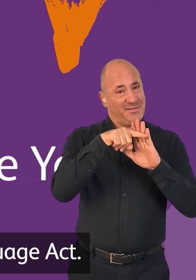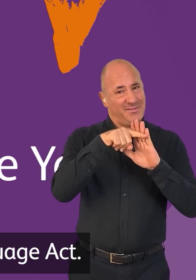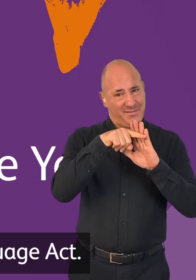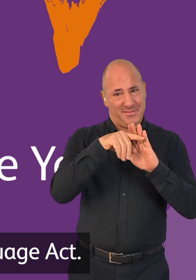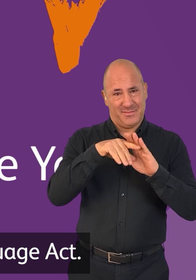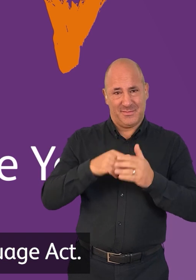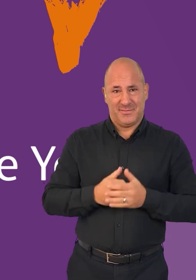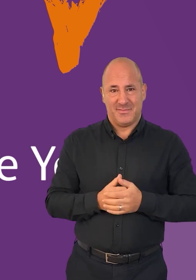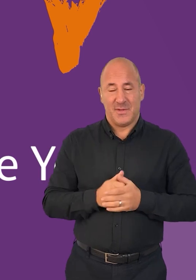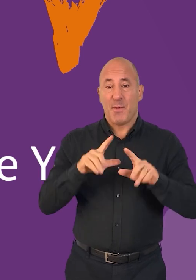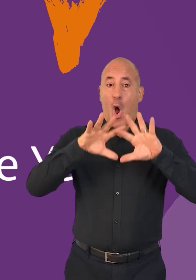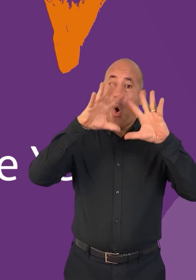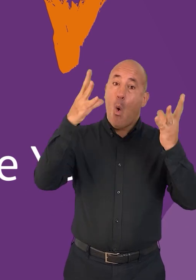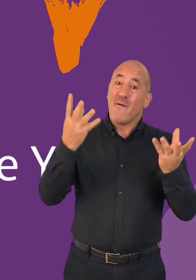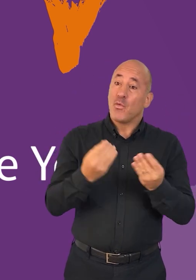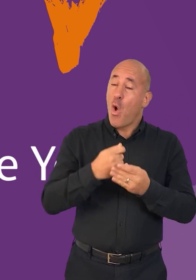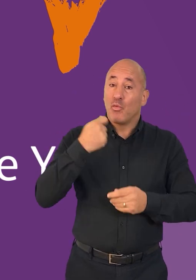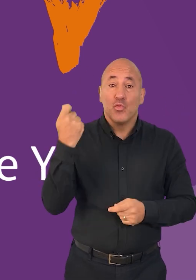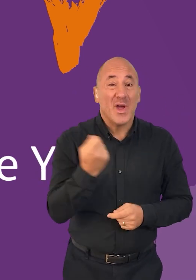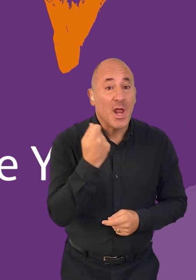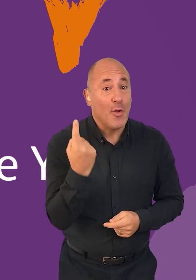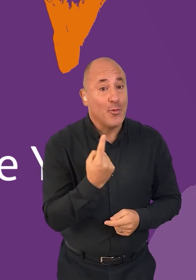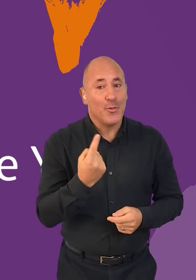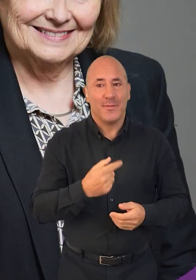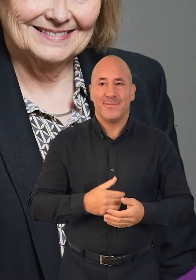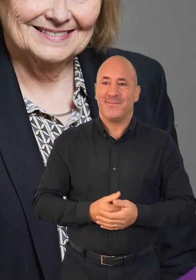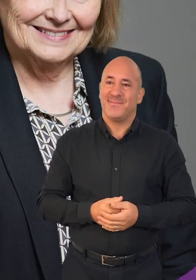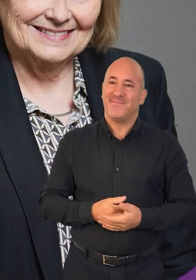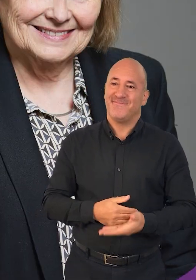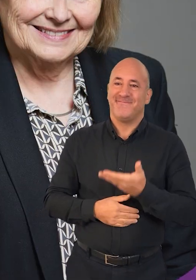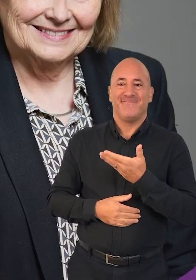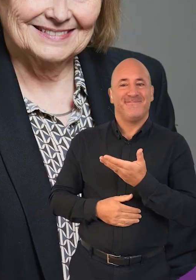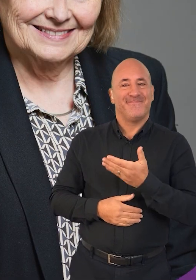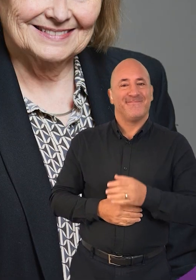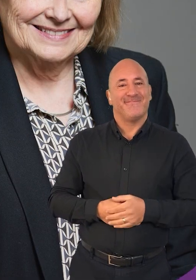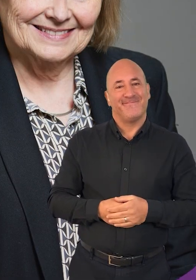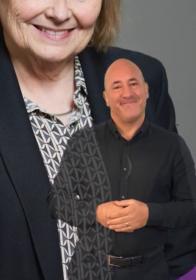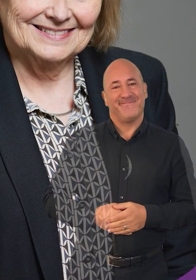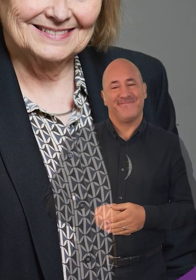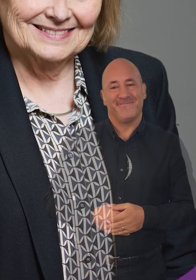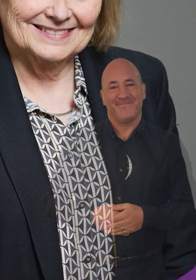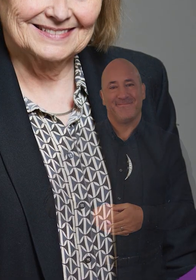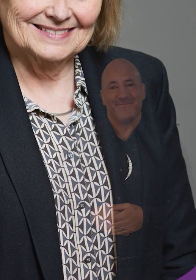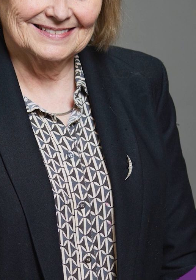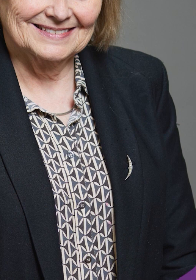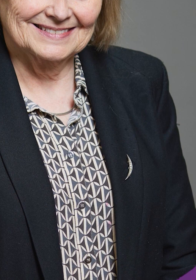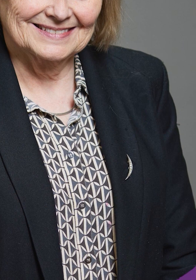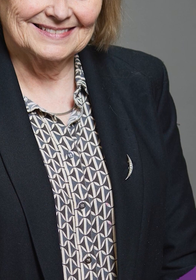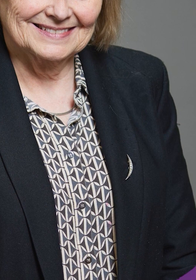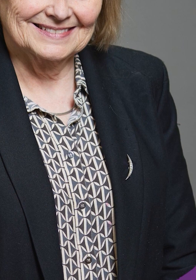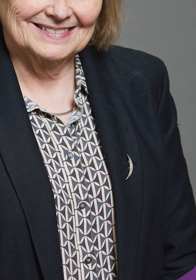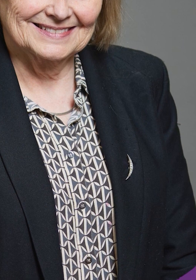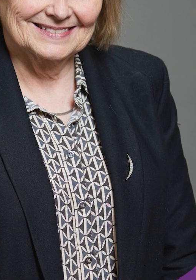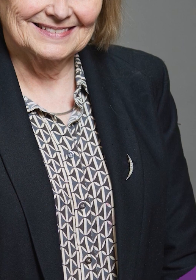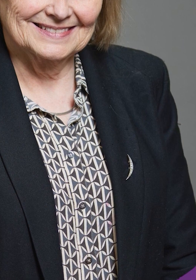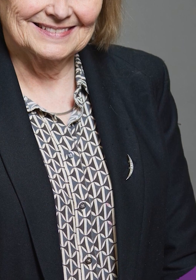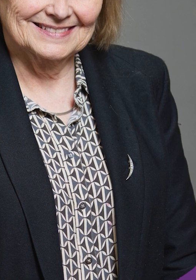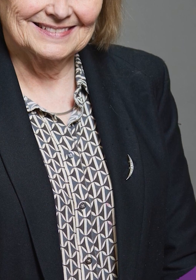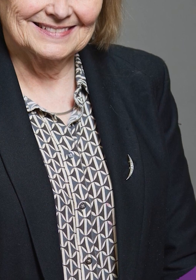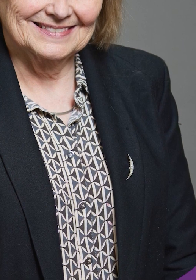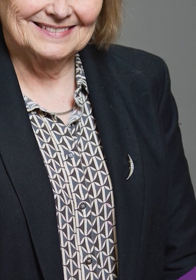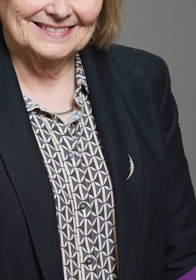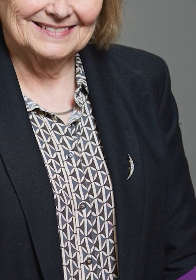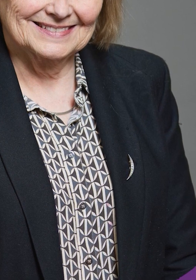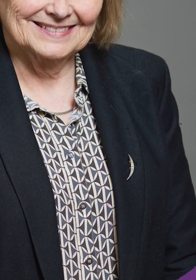Sign Language Act, and the overall winner is Baroness Tyler of Enfield.